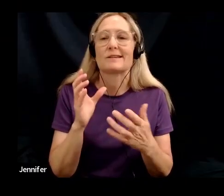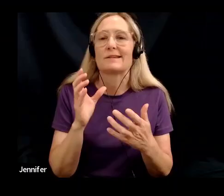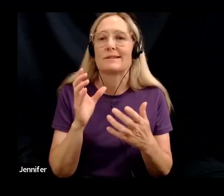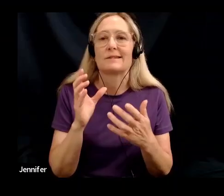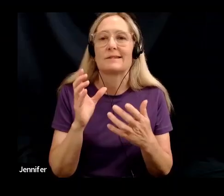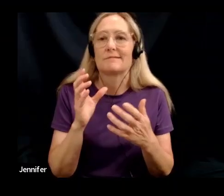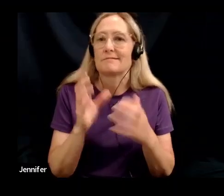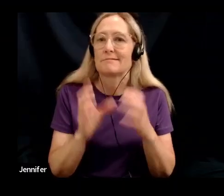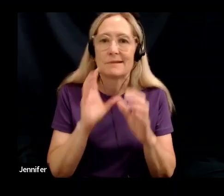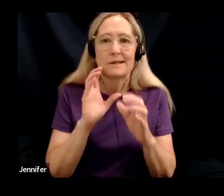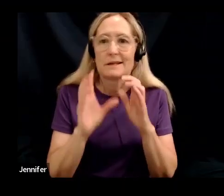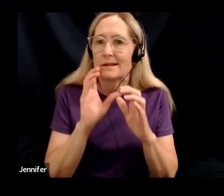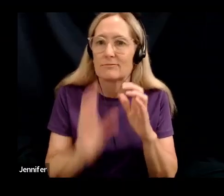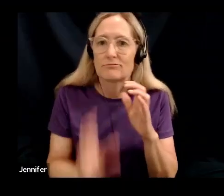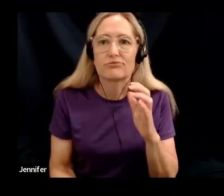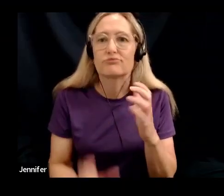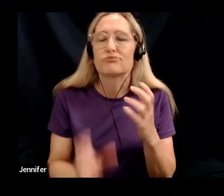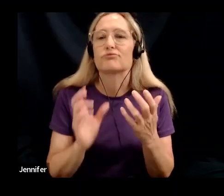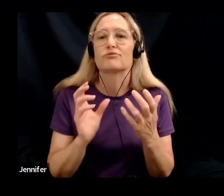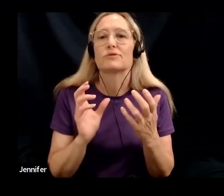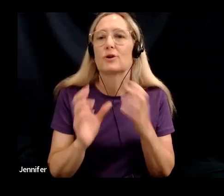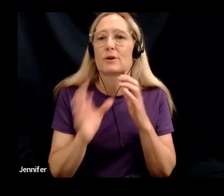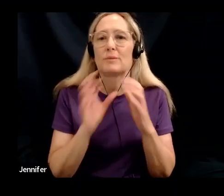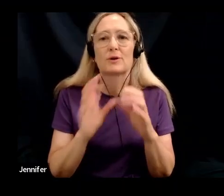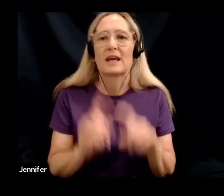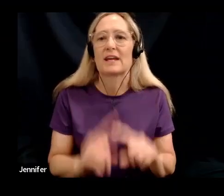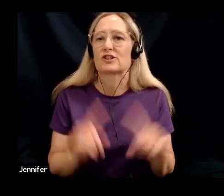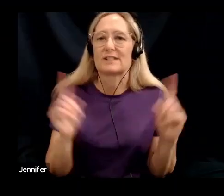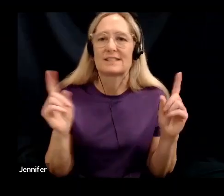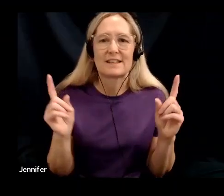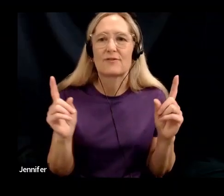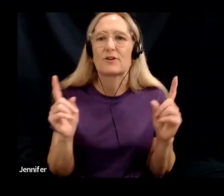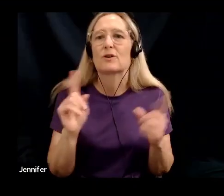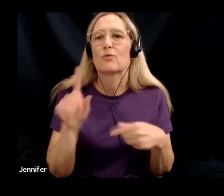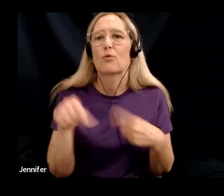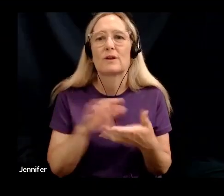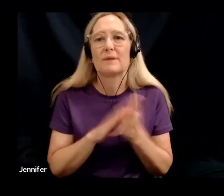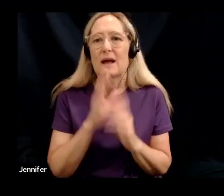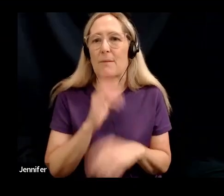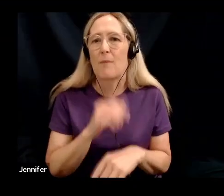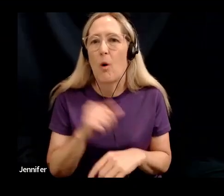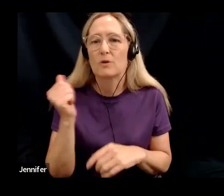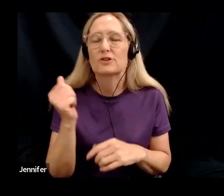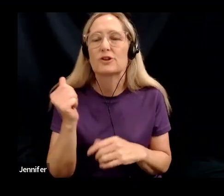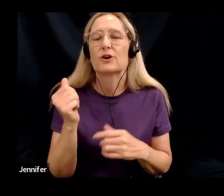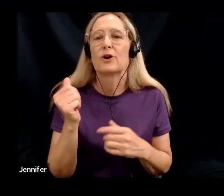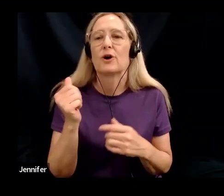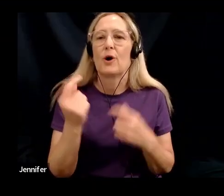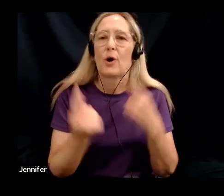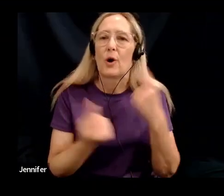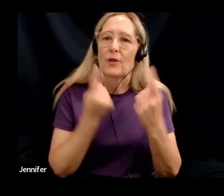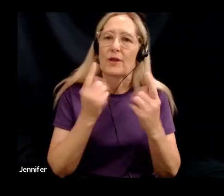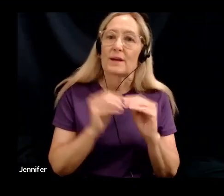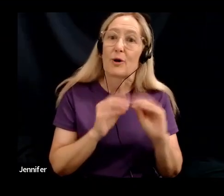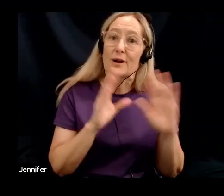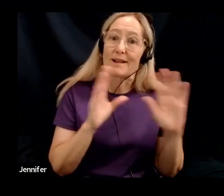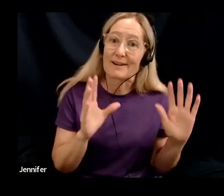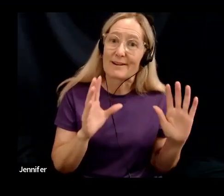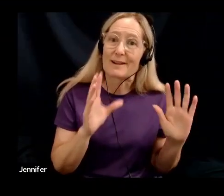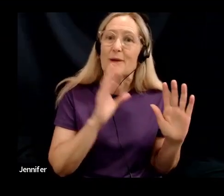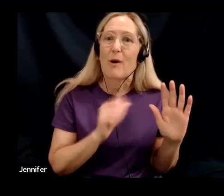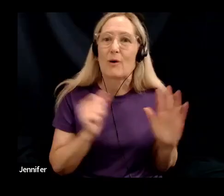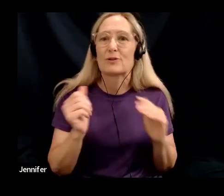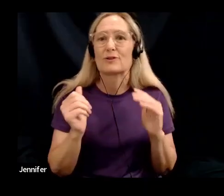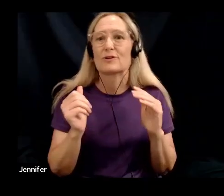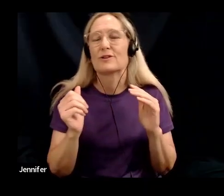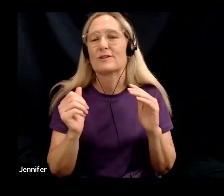to communicate how you used to. Or maybe you're able to, think through things clearly, but you're not able to